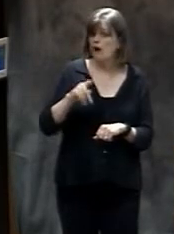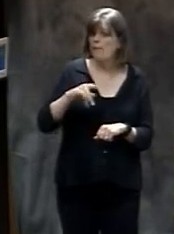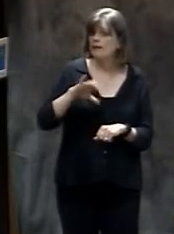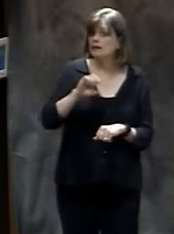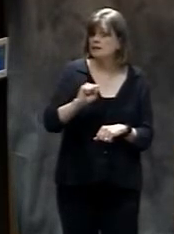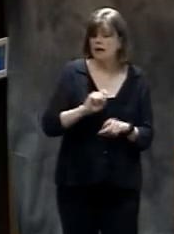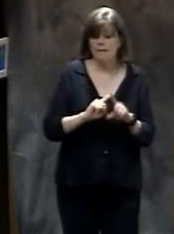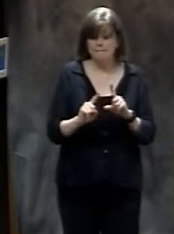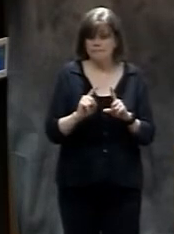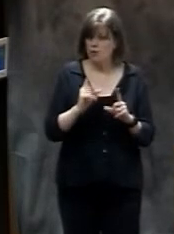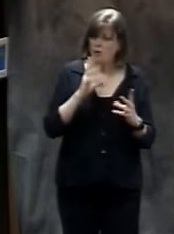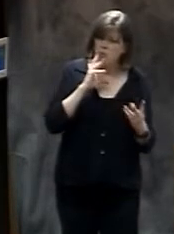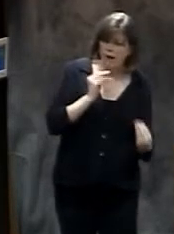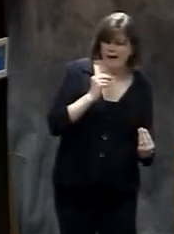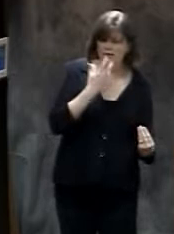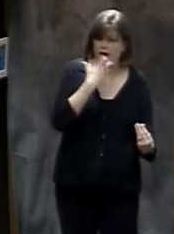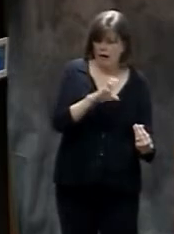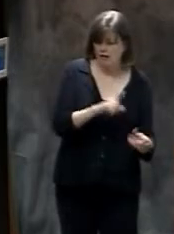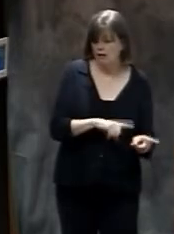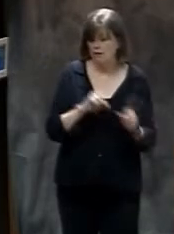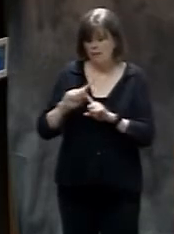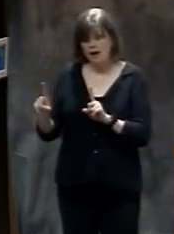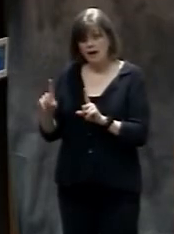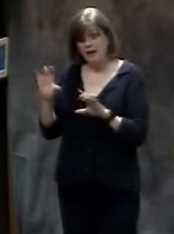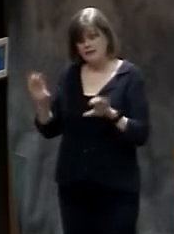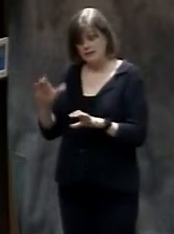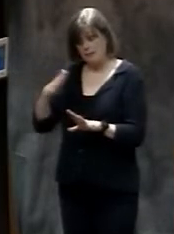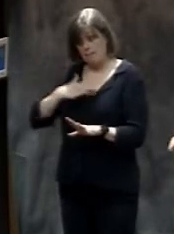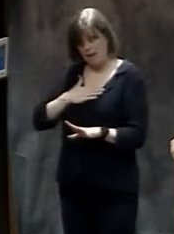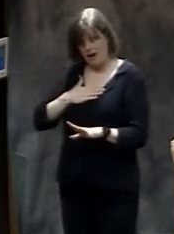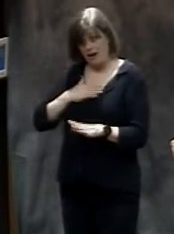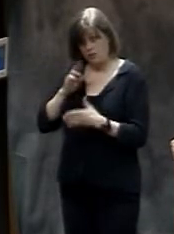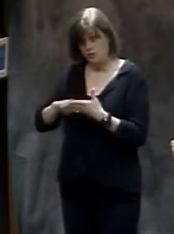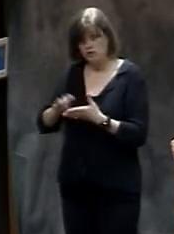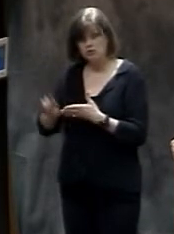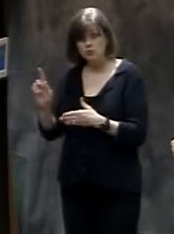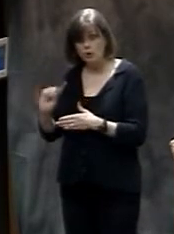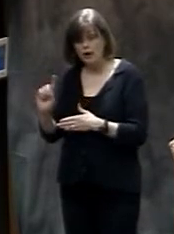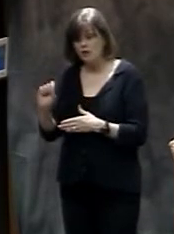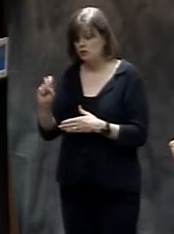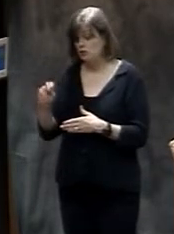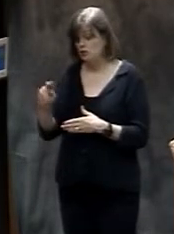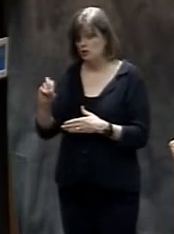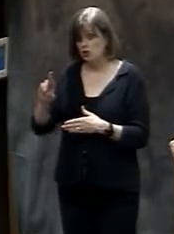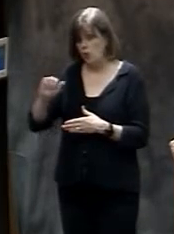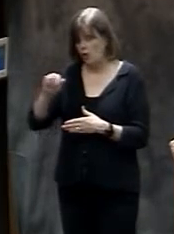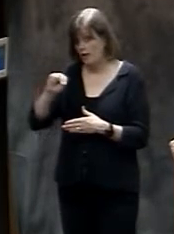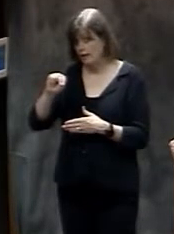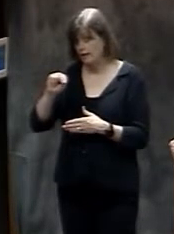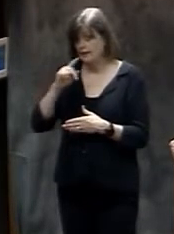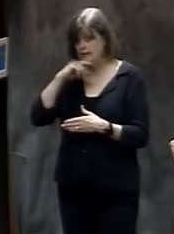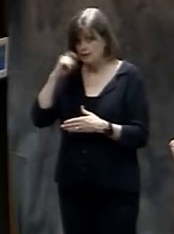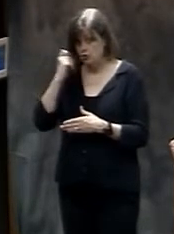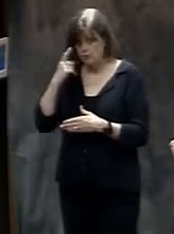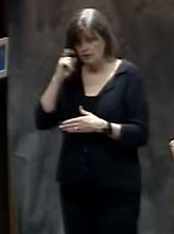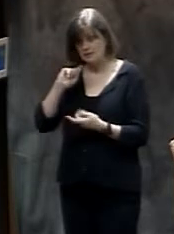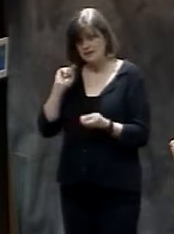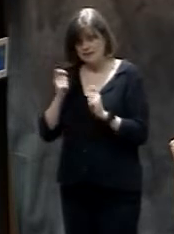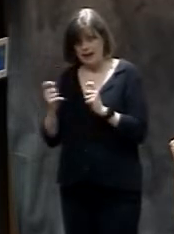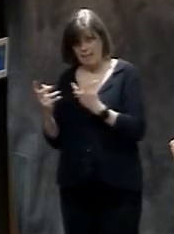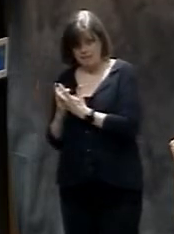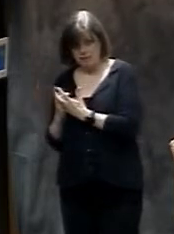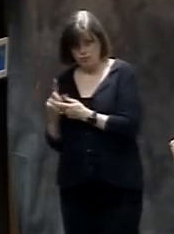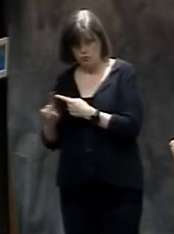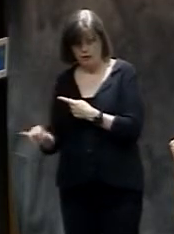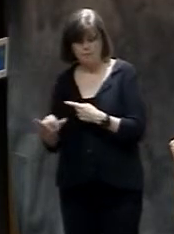this mosquito has adapted to an arid climate like the desert as well. It's what we call a human commensal